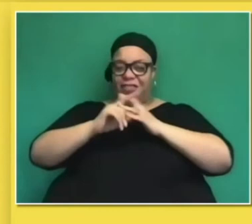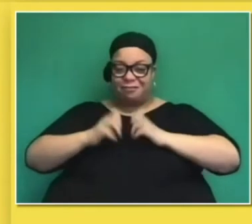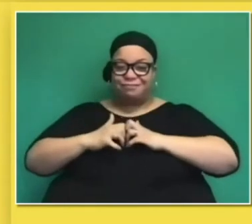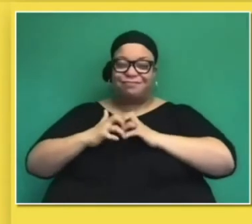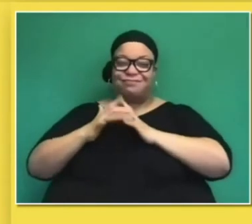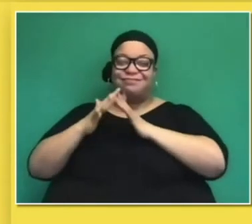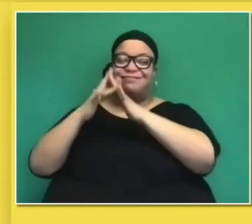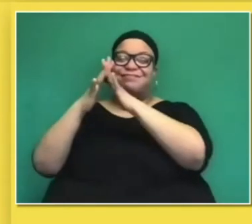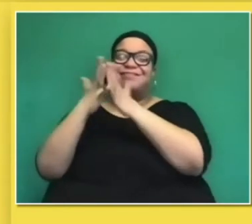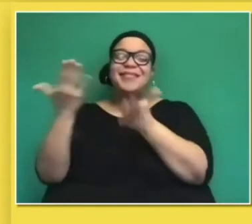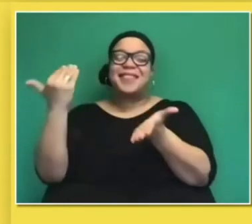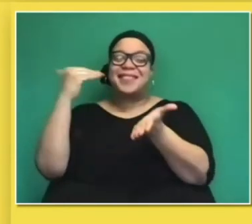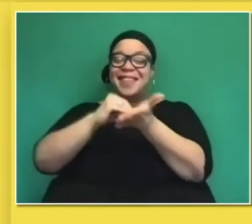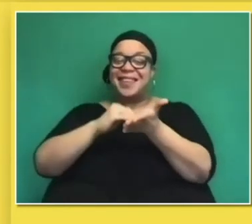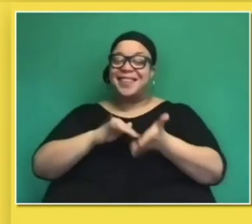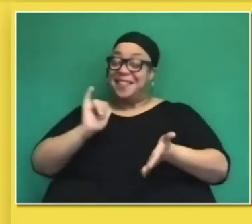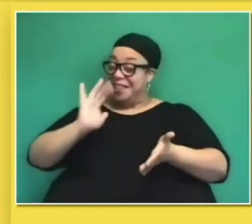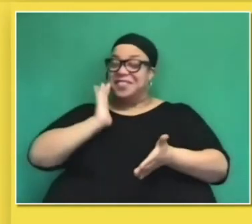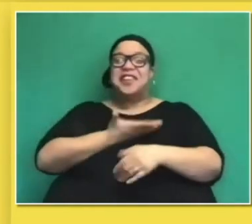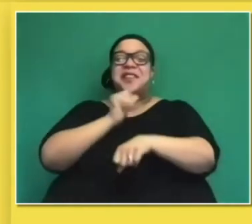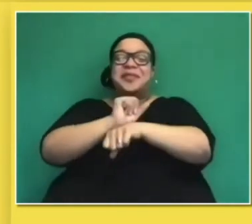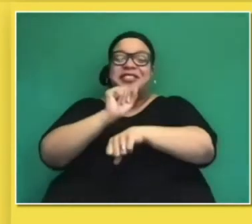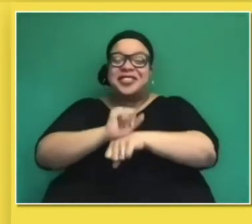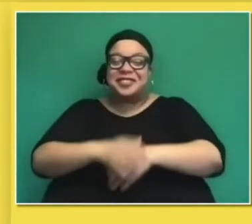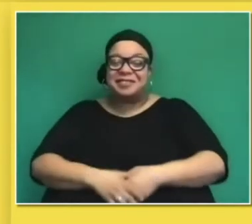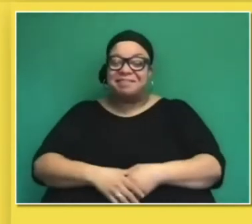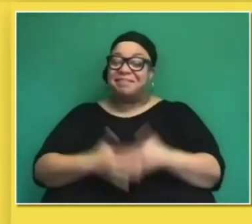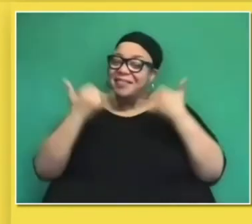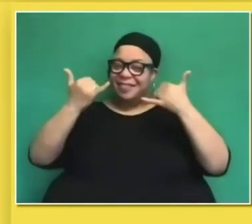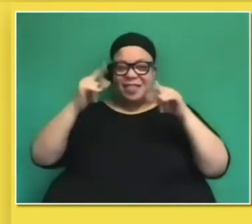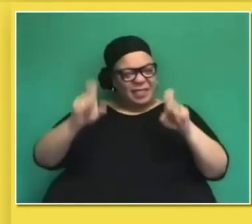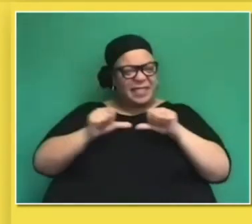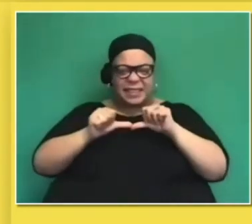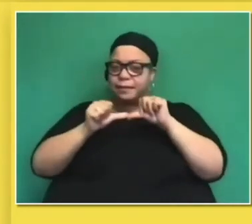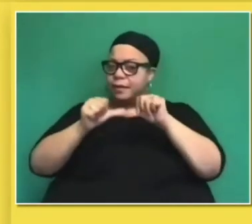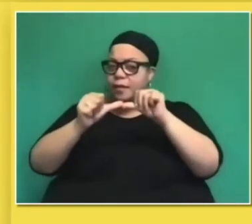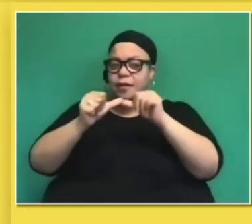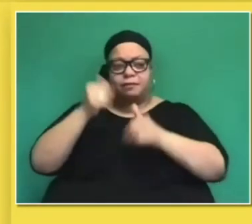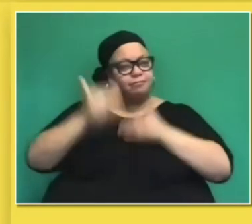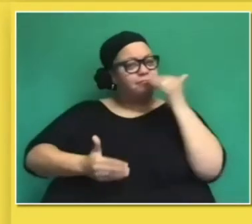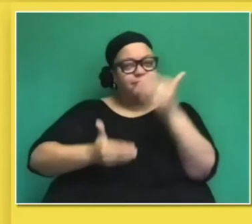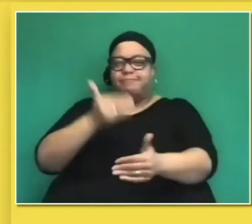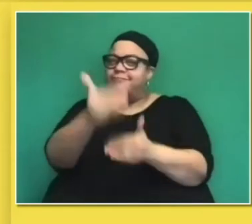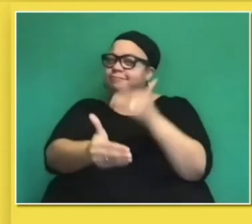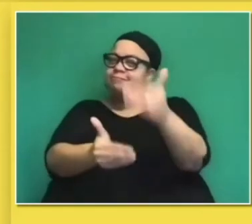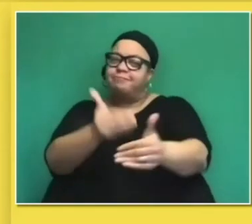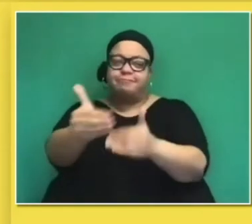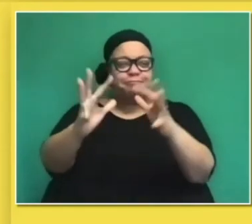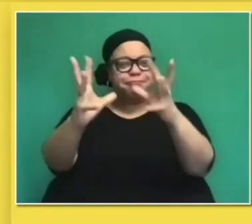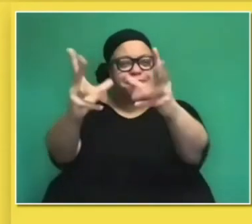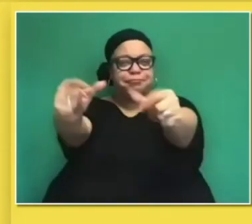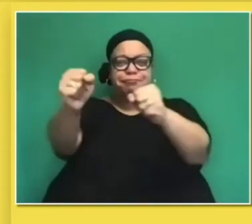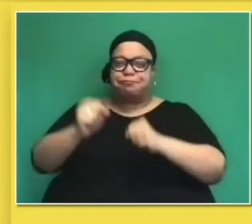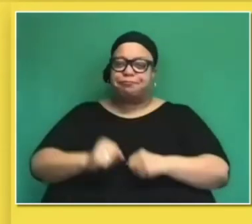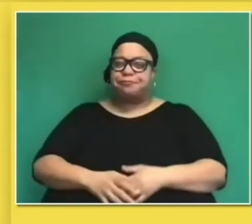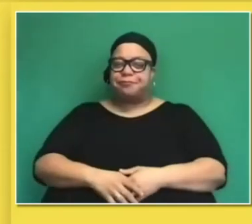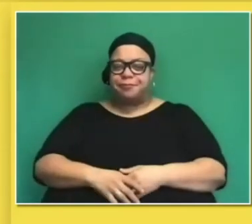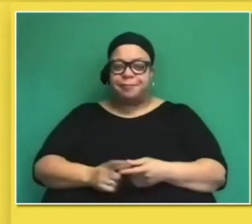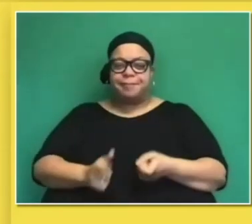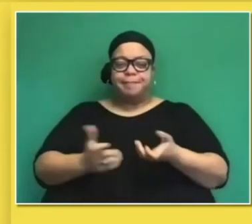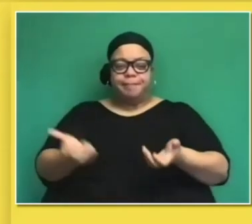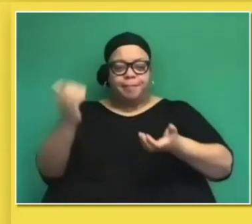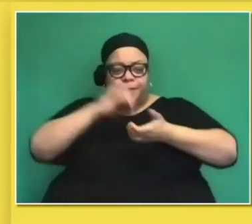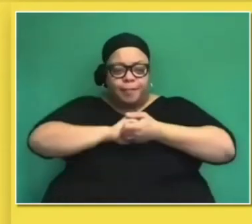Now we got to stay at it. We got to keep building fusing coalitions, keep building fusing coalitions. Even